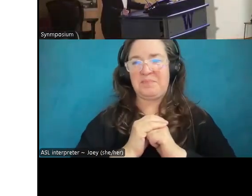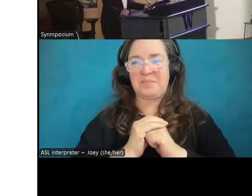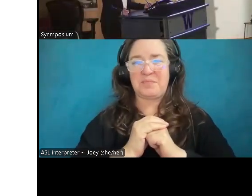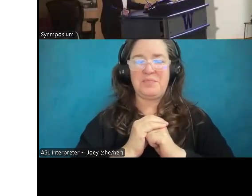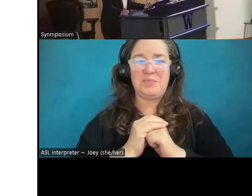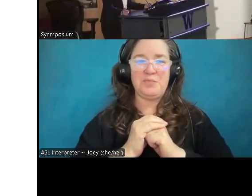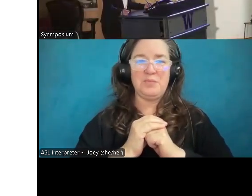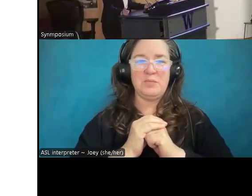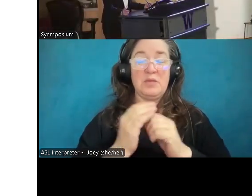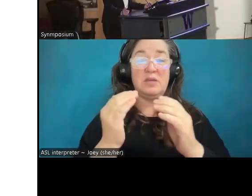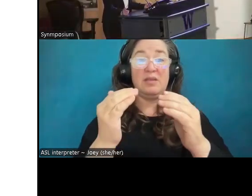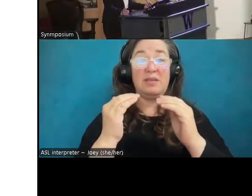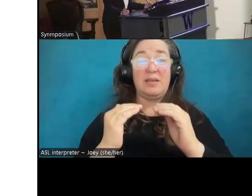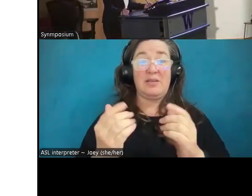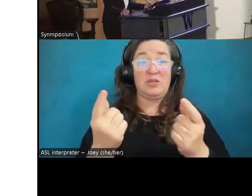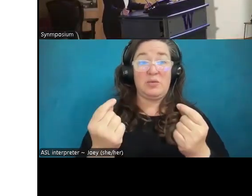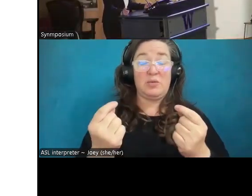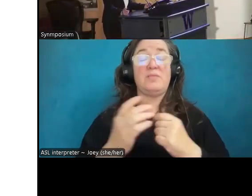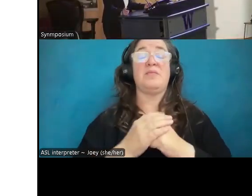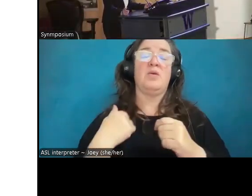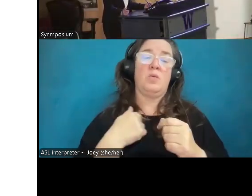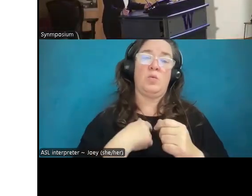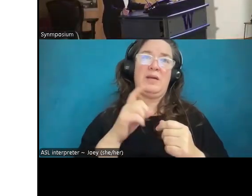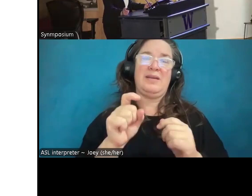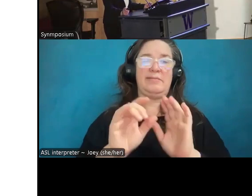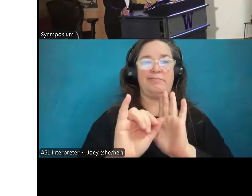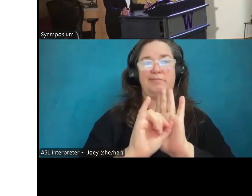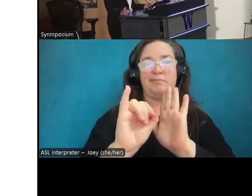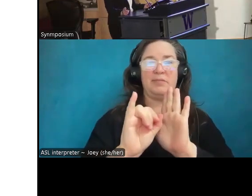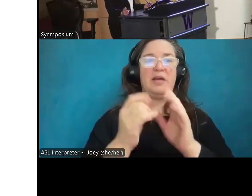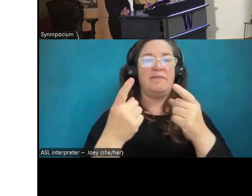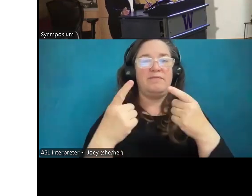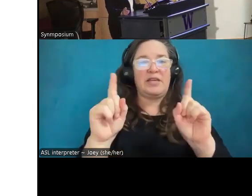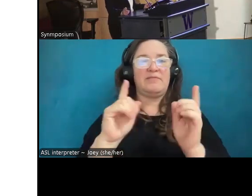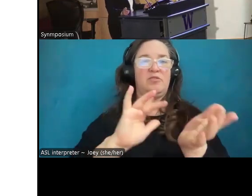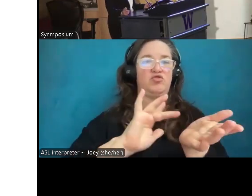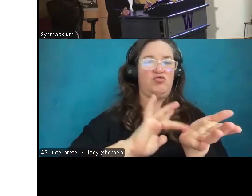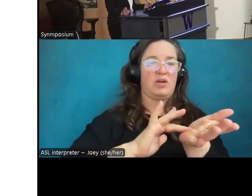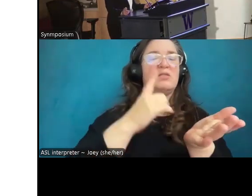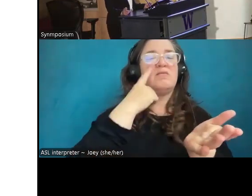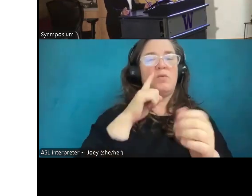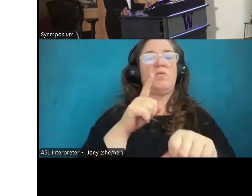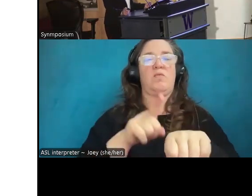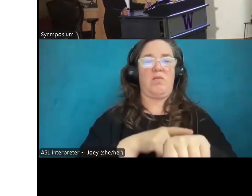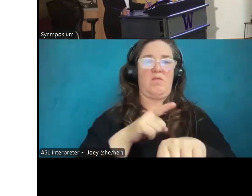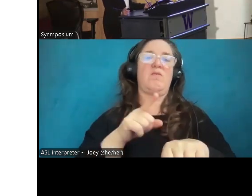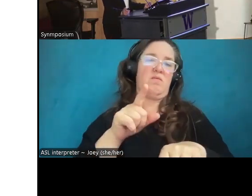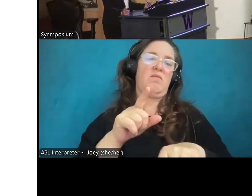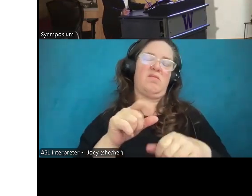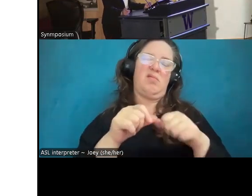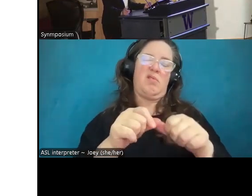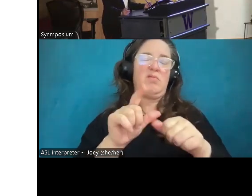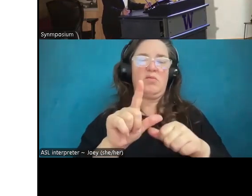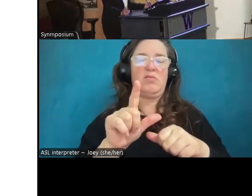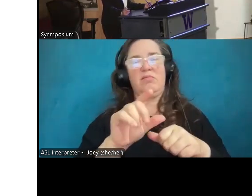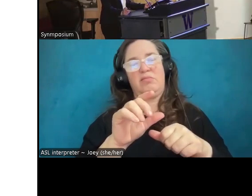So what's the next step? We need to identify effective drugs for long COVID, and the infrastructure for clinical trials is largely through the